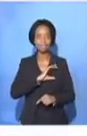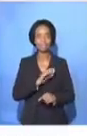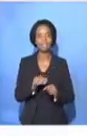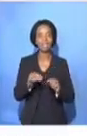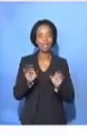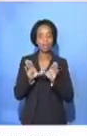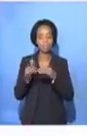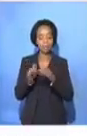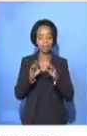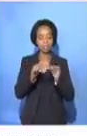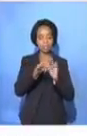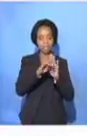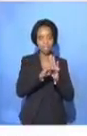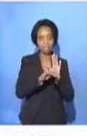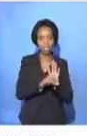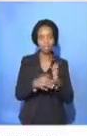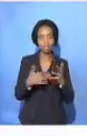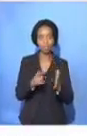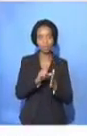list for elections.